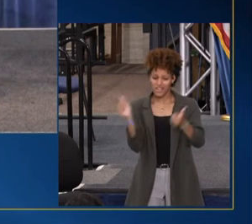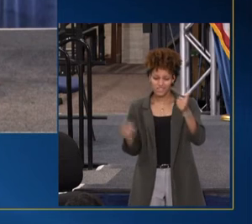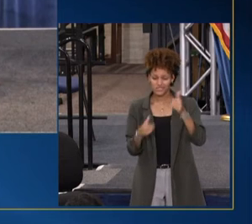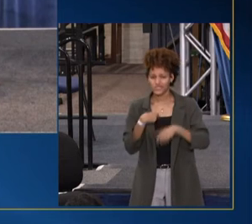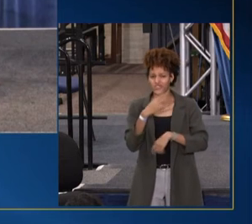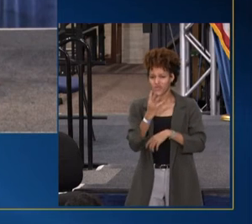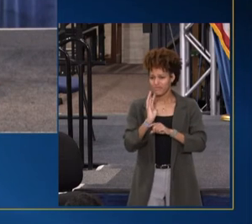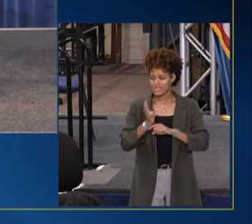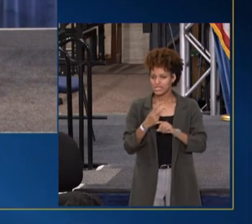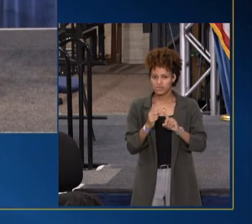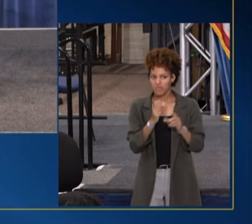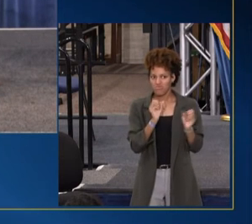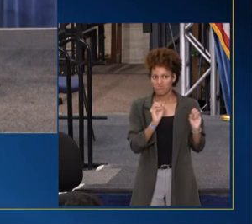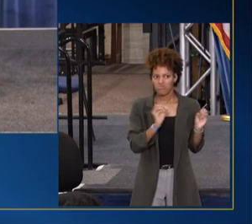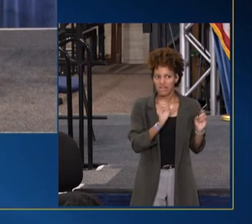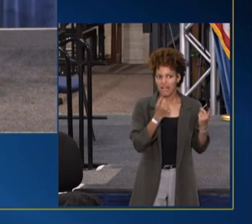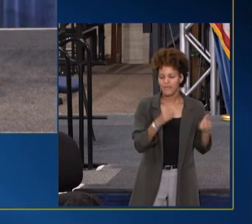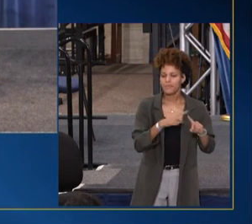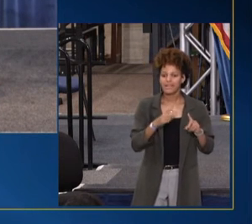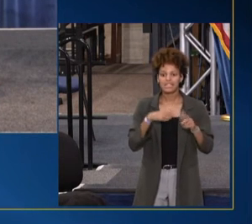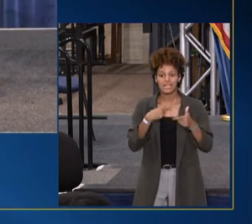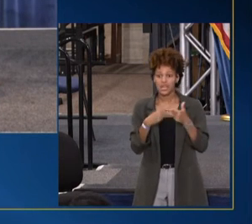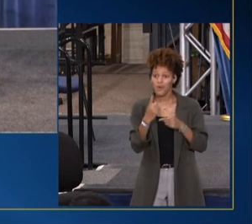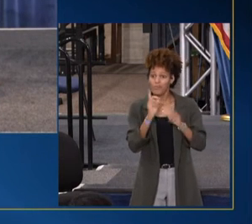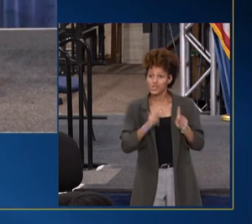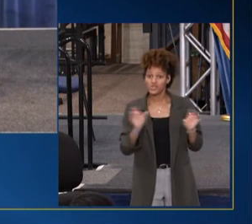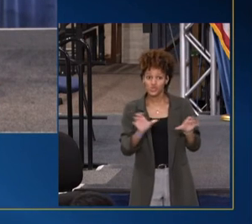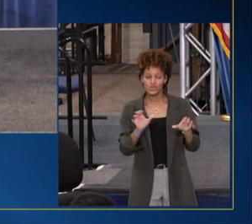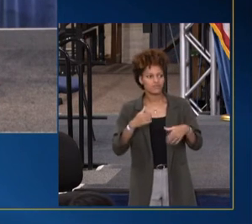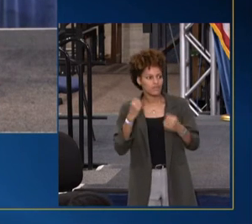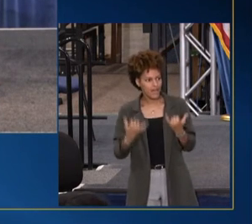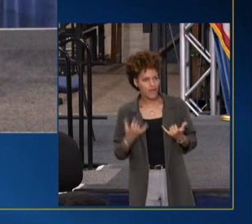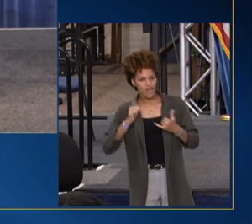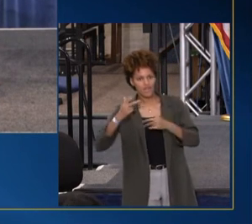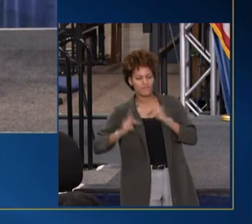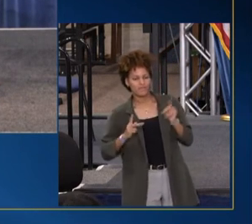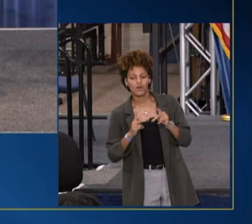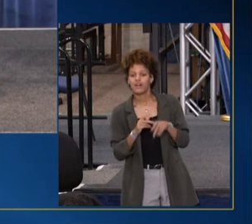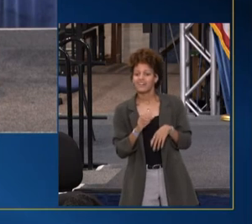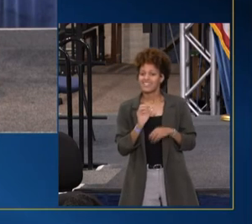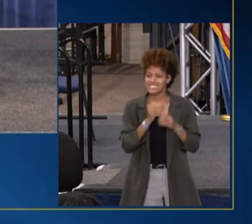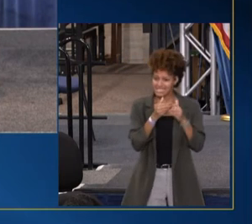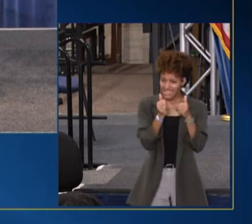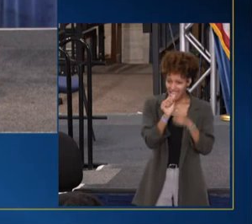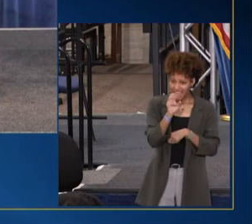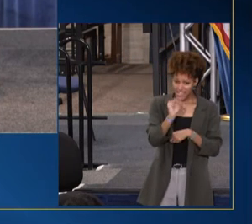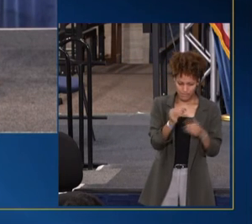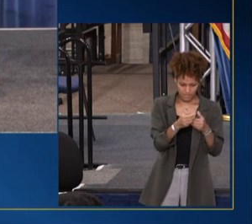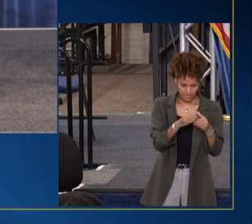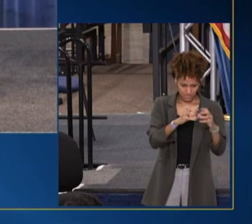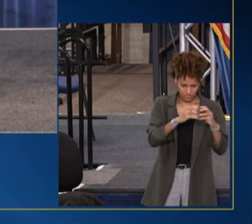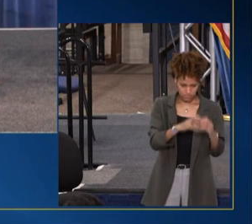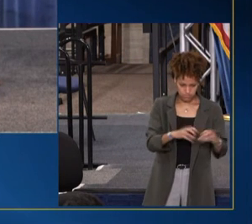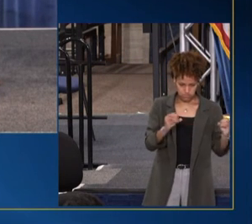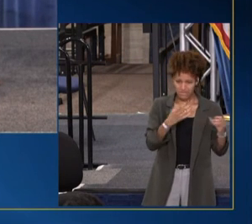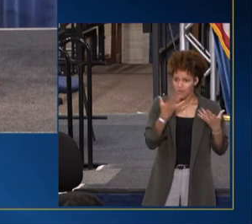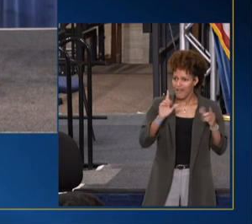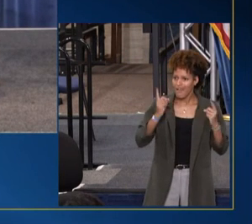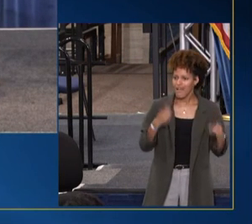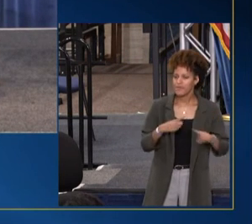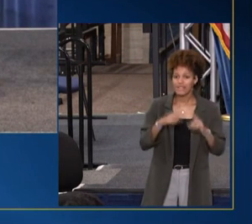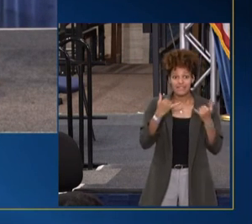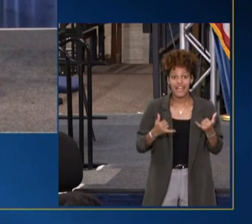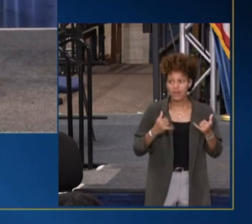And then once someone could, then people could. You know, no one was able to split an atom until someone could. You know, and we say these sort of